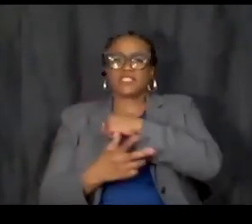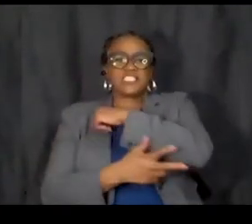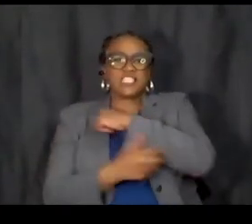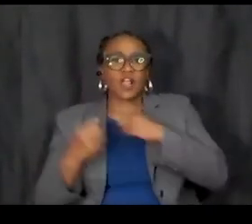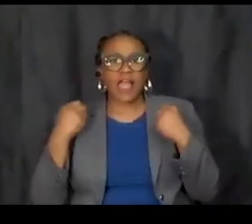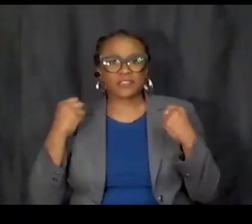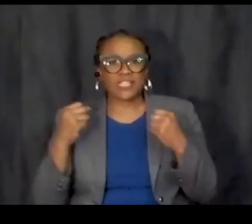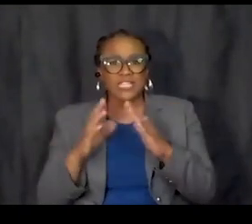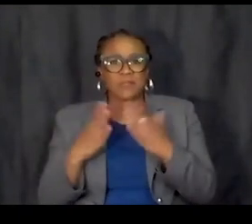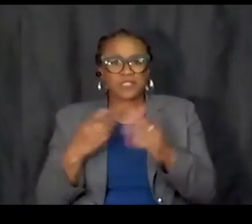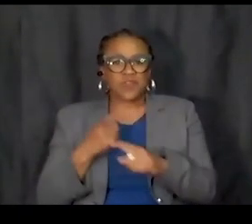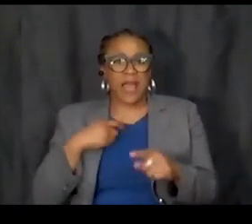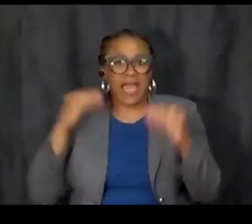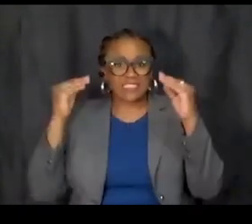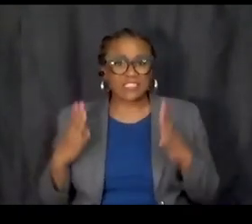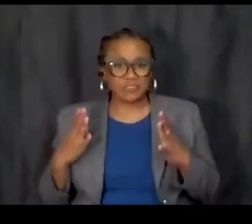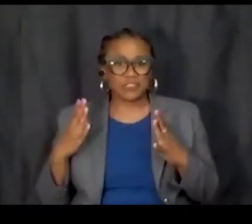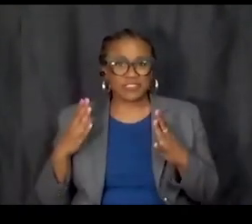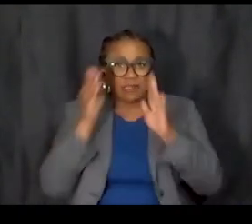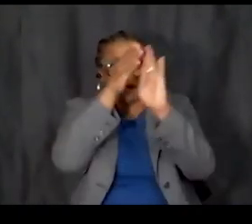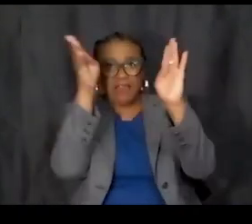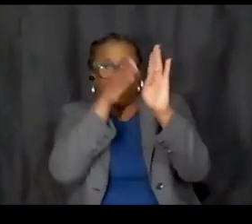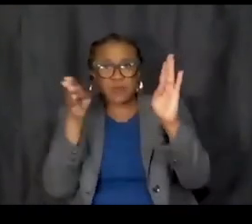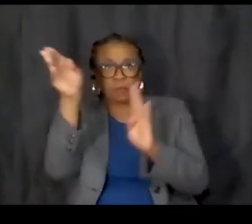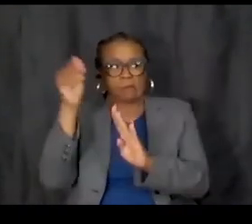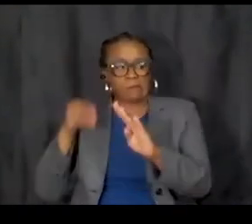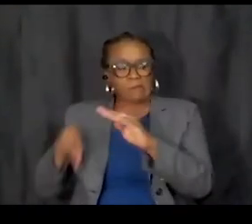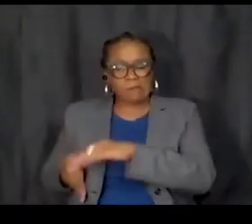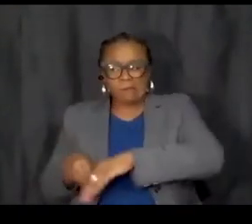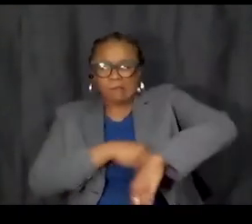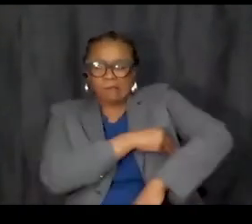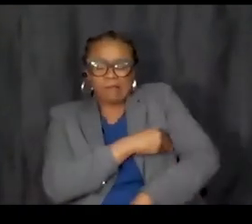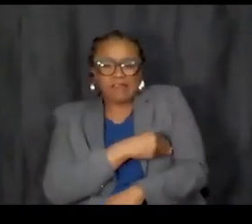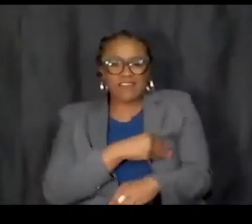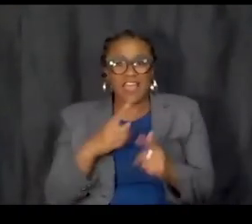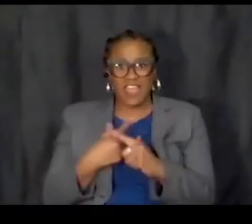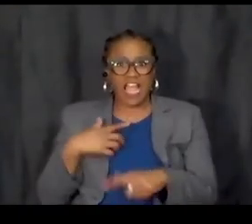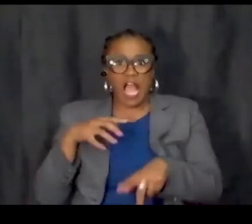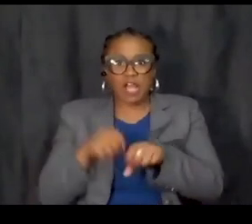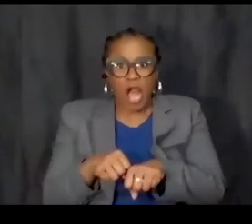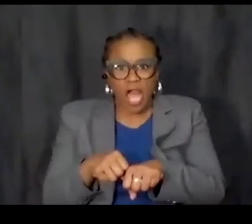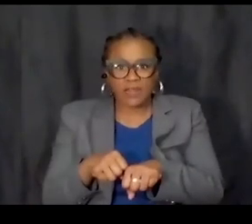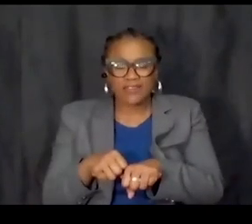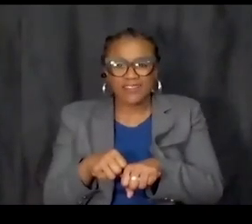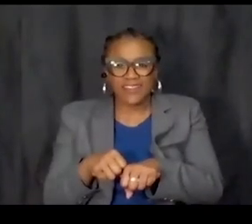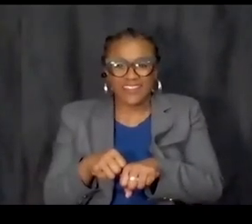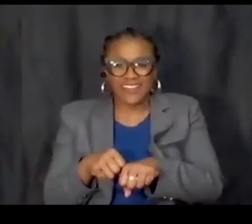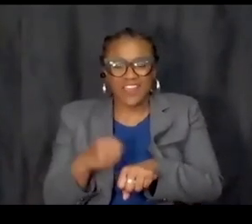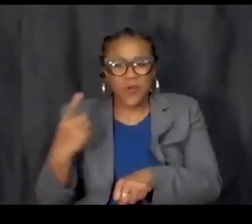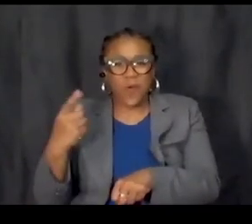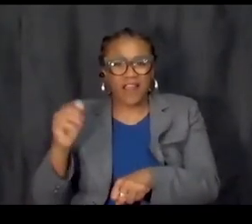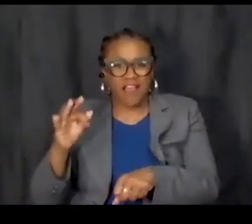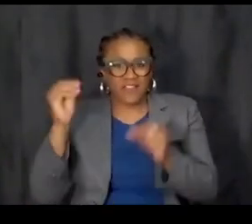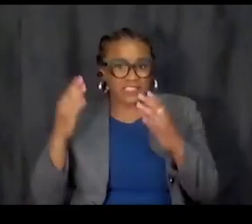cupboards, and I did that for a while until I got caught by one of the teachers, Miss Willis.